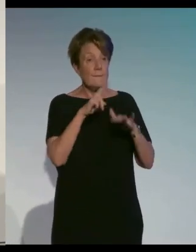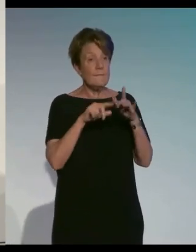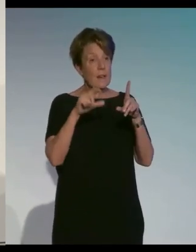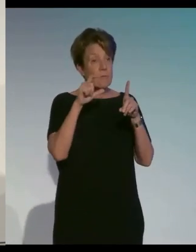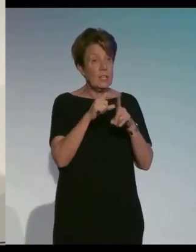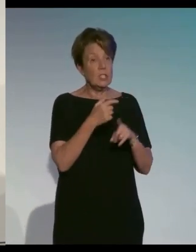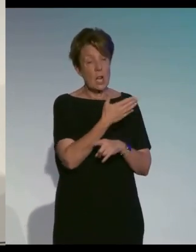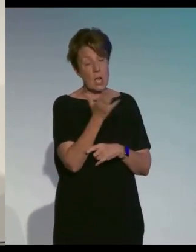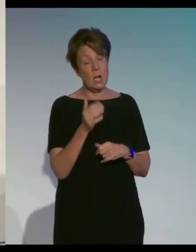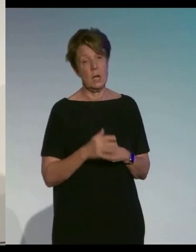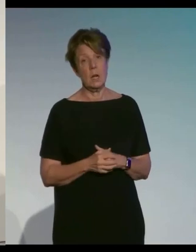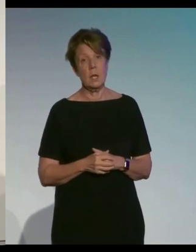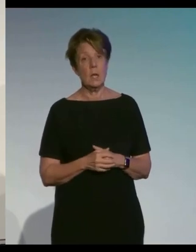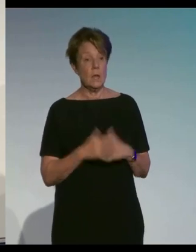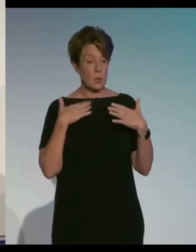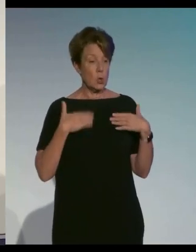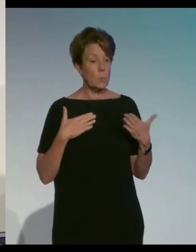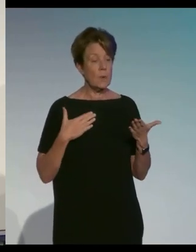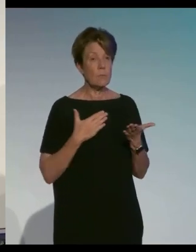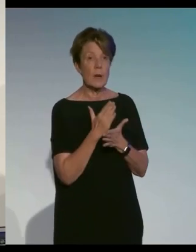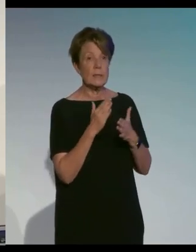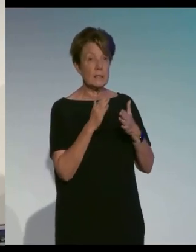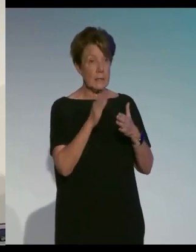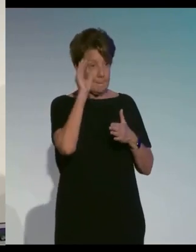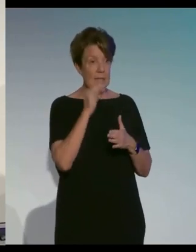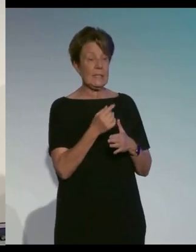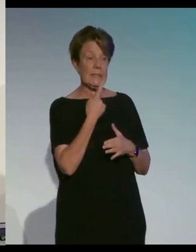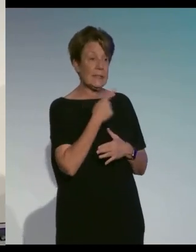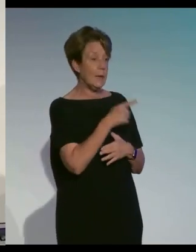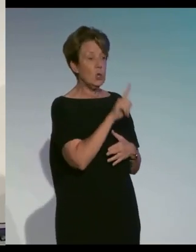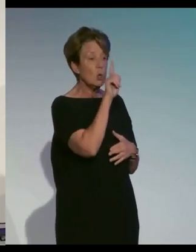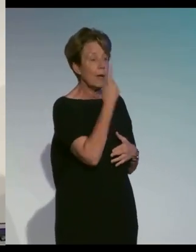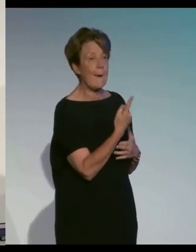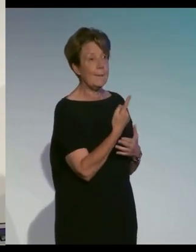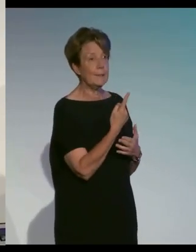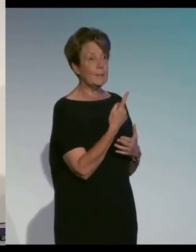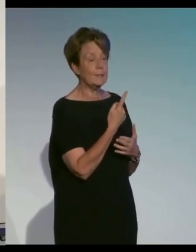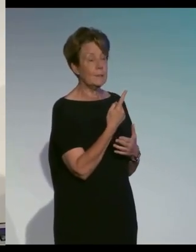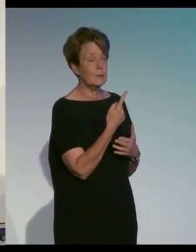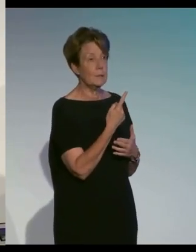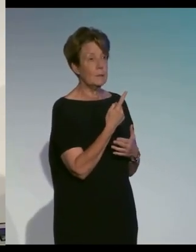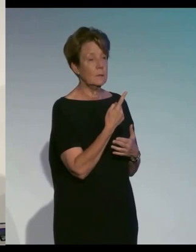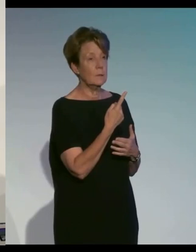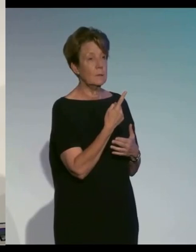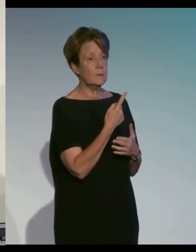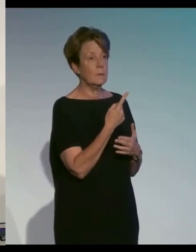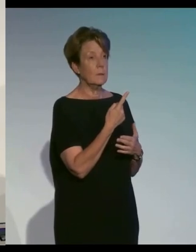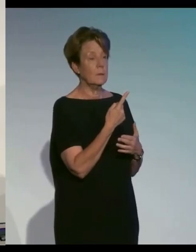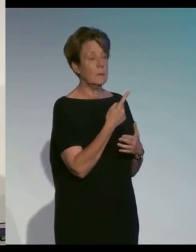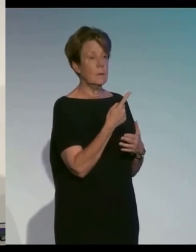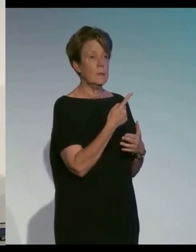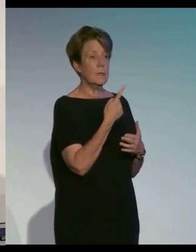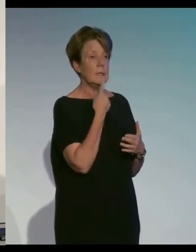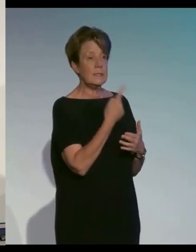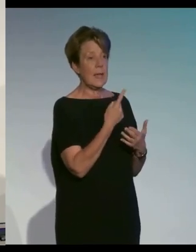Fedotova, where the Human Rights Committee came down very clearly and said you cannot criminalise holding up signs saying it's